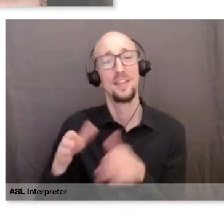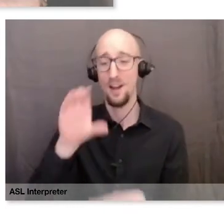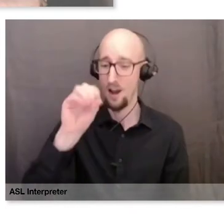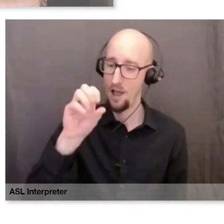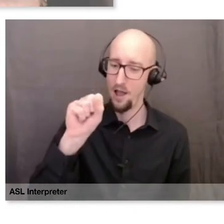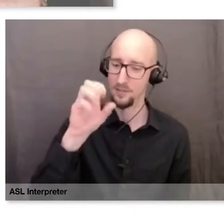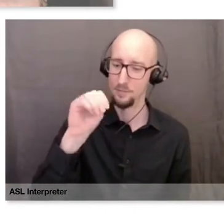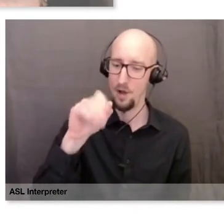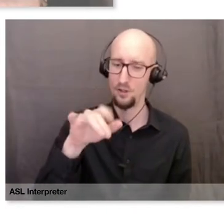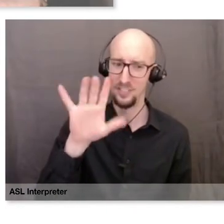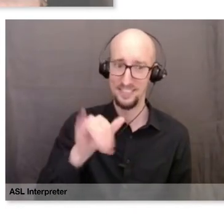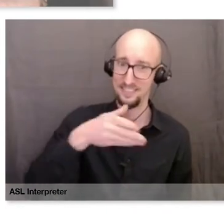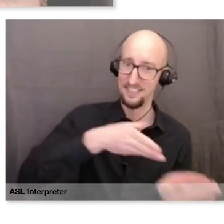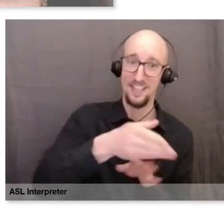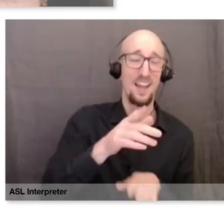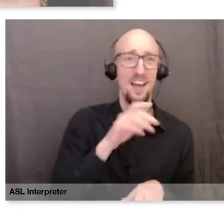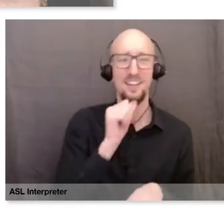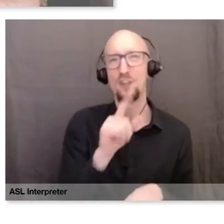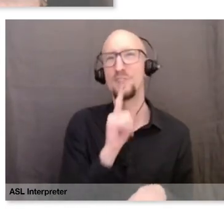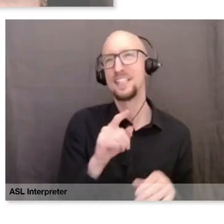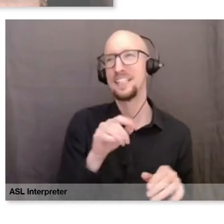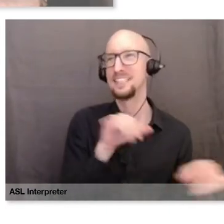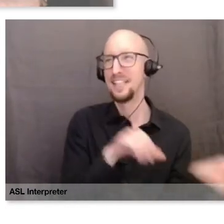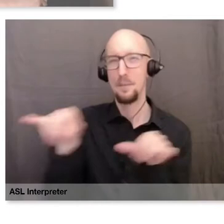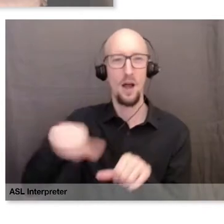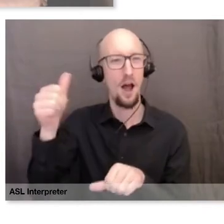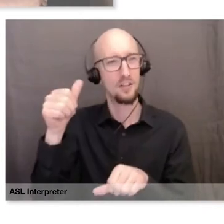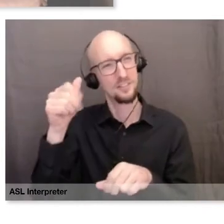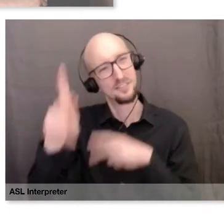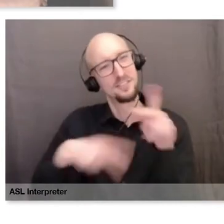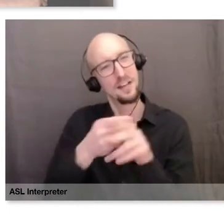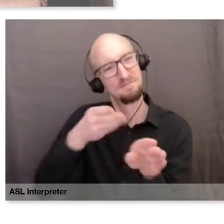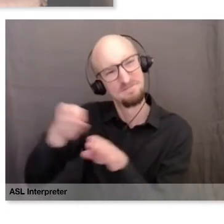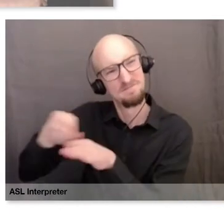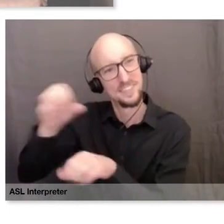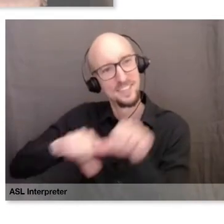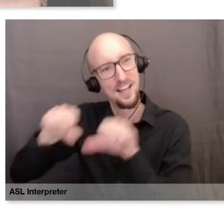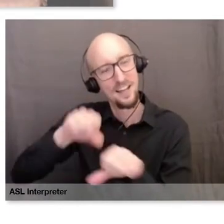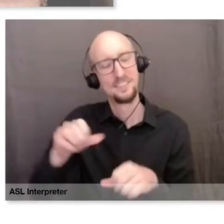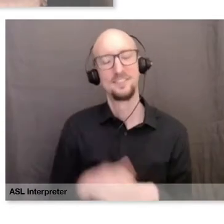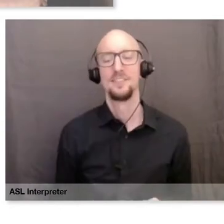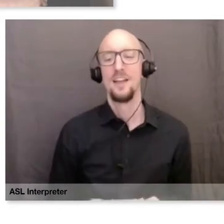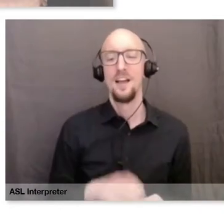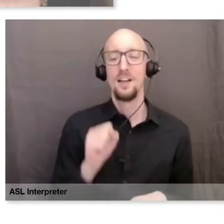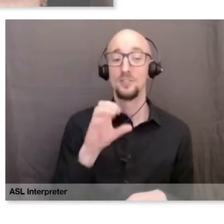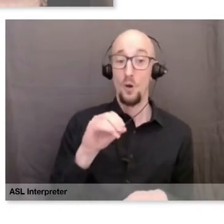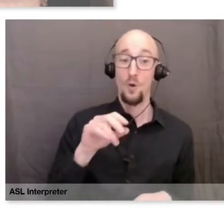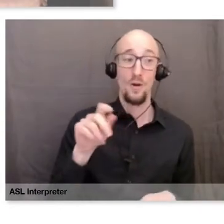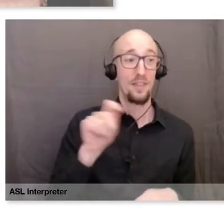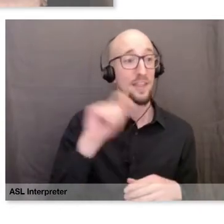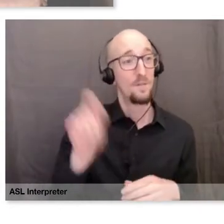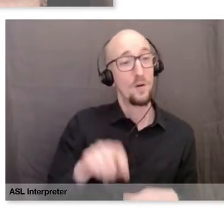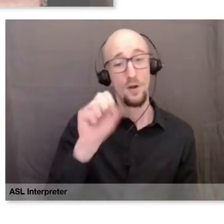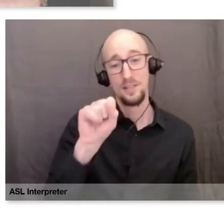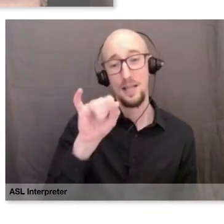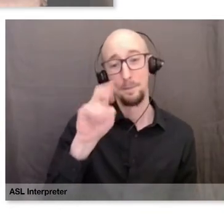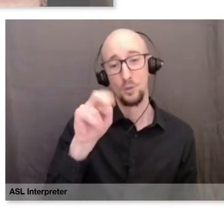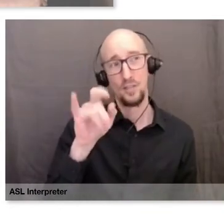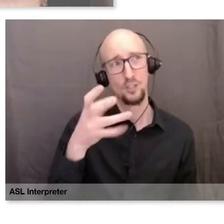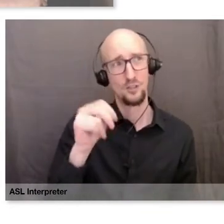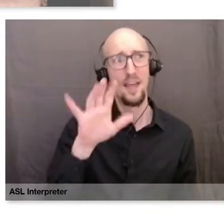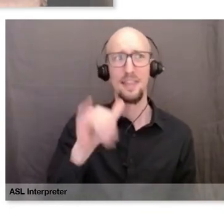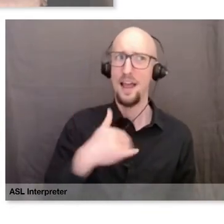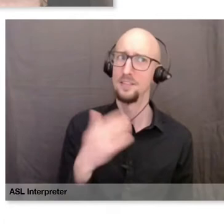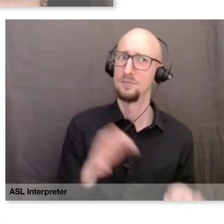a science as traditionally defined, and therefore simulations play a very important